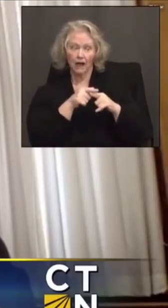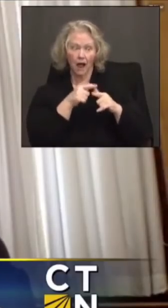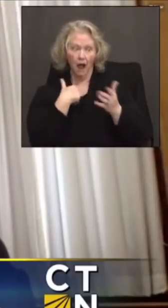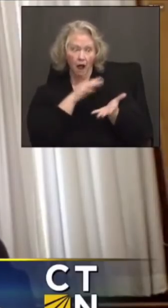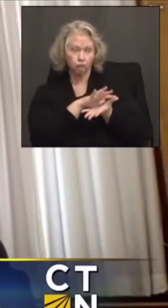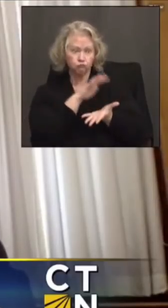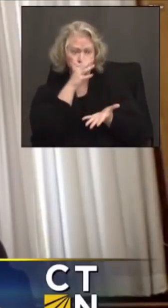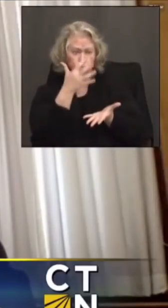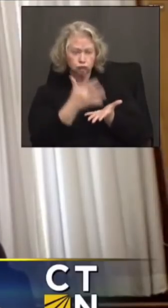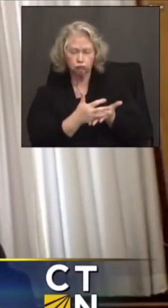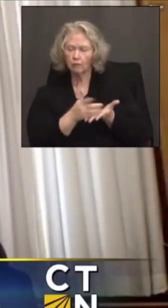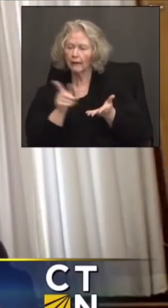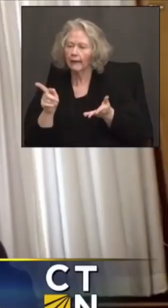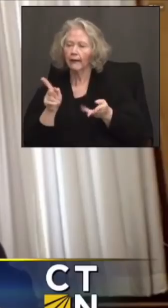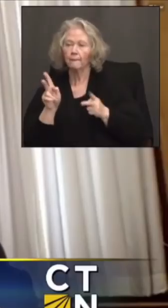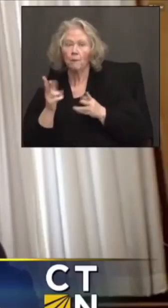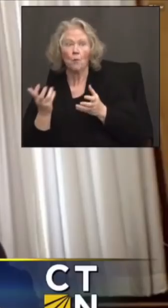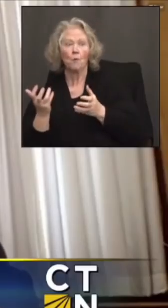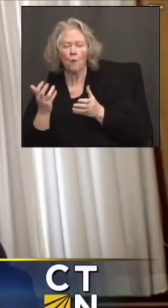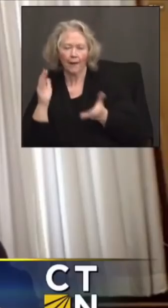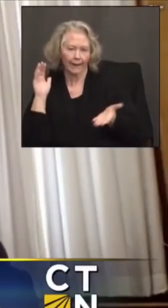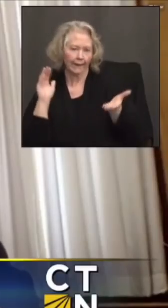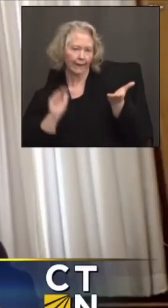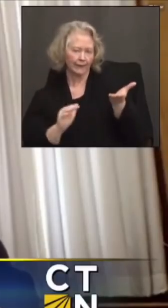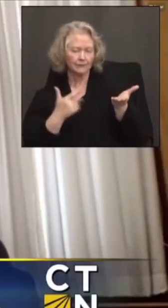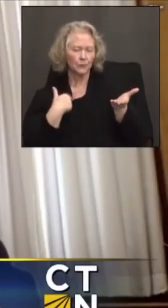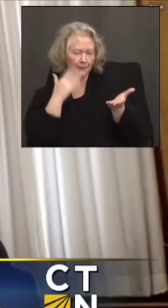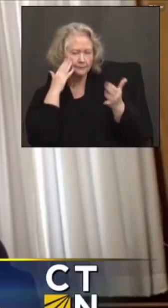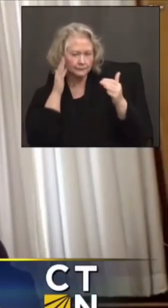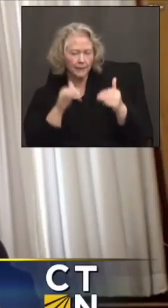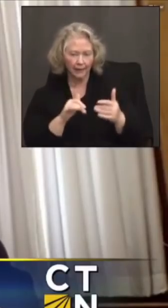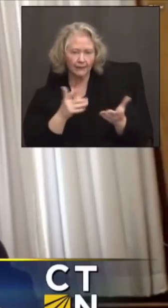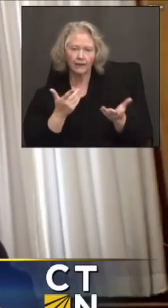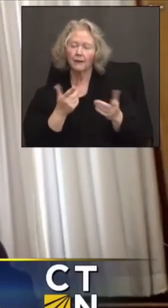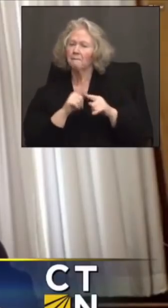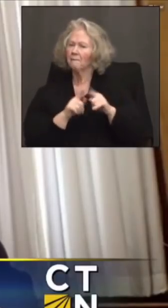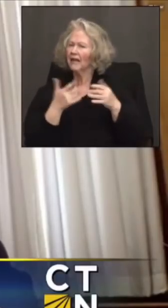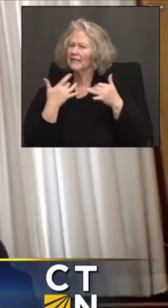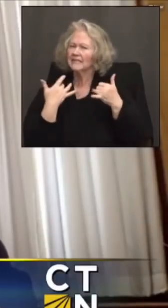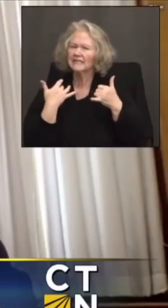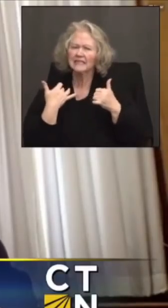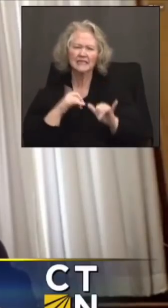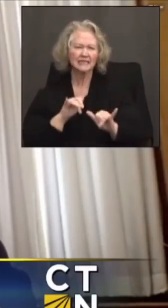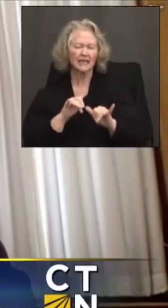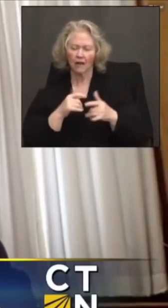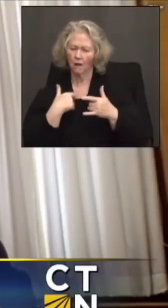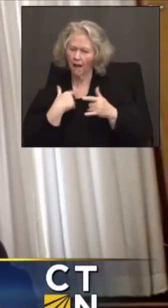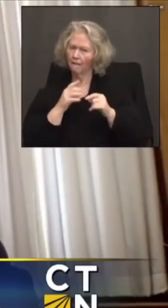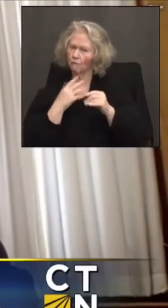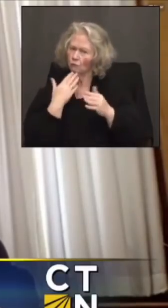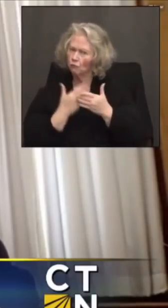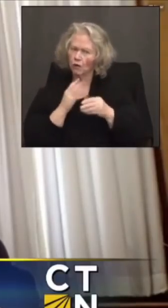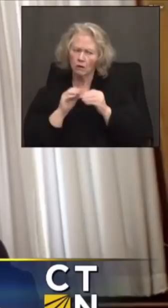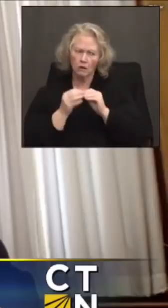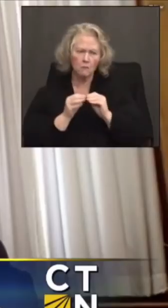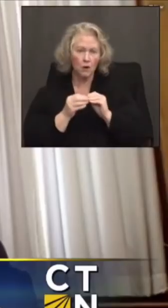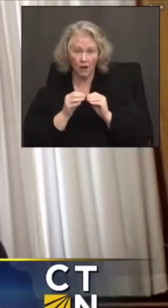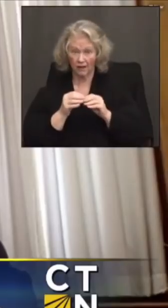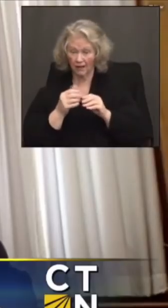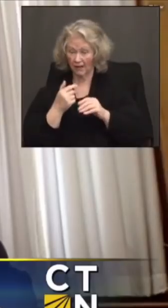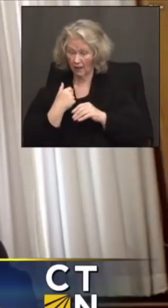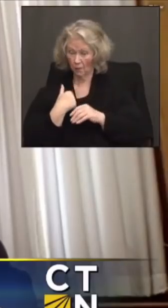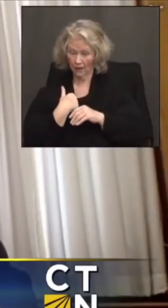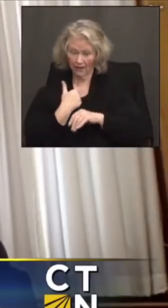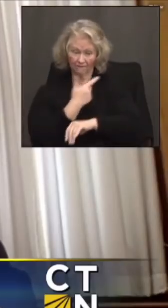demand. And here we are. That said, we still have great momentum in our vaccine program. We vaccinated over